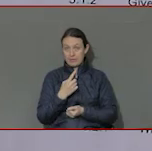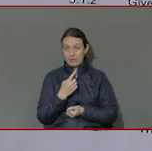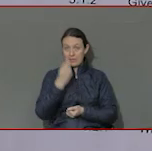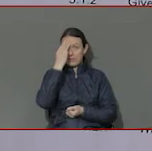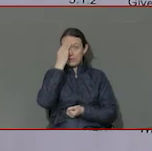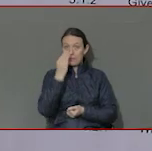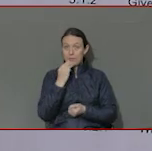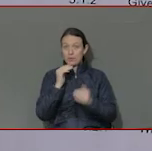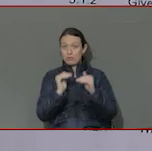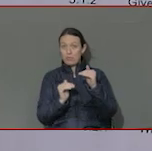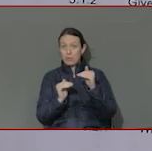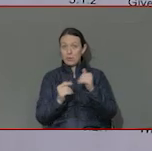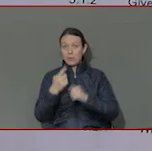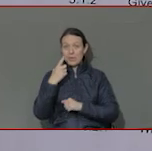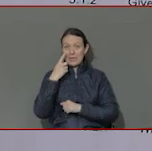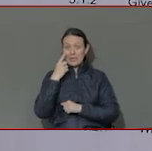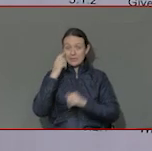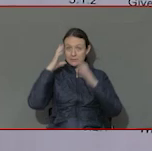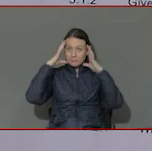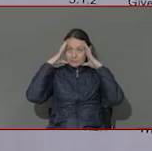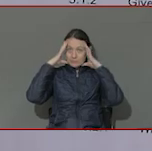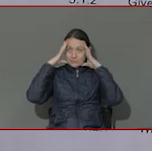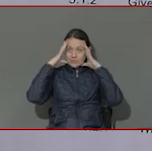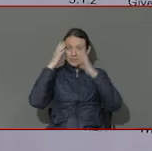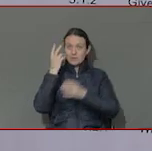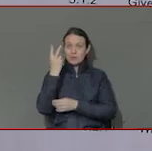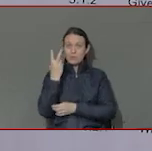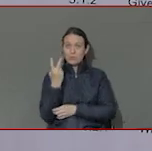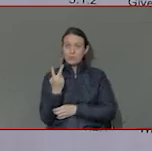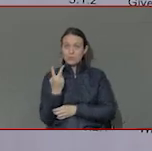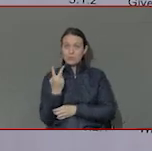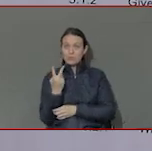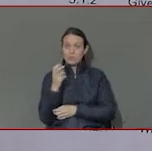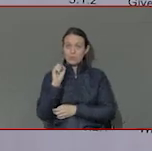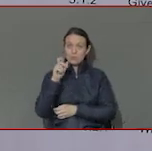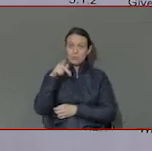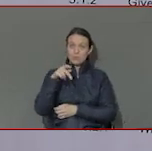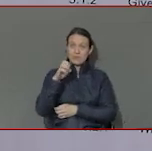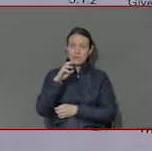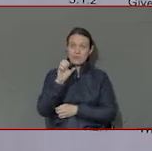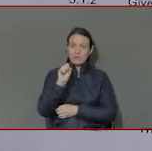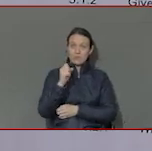below shows the skulls of two species of primates.